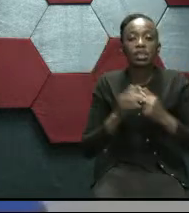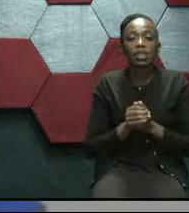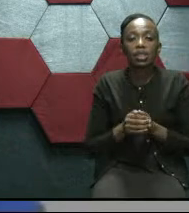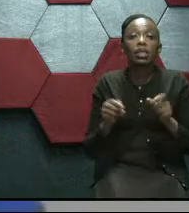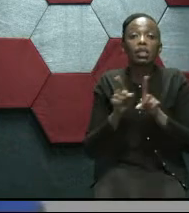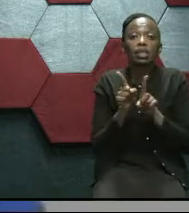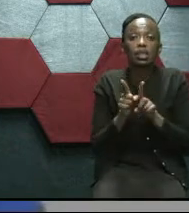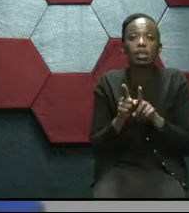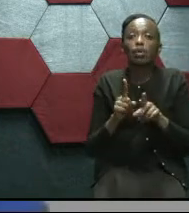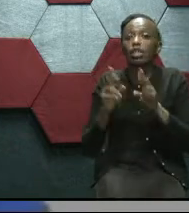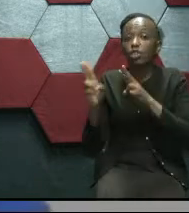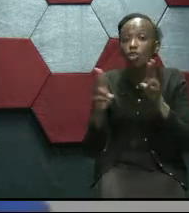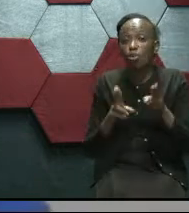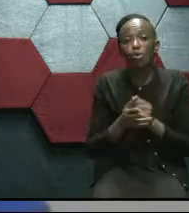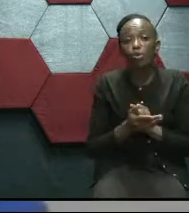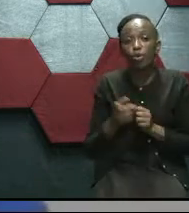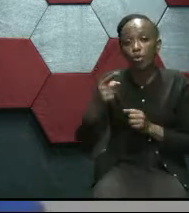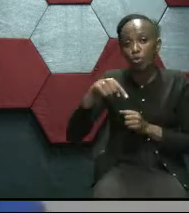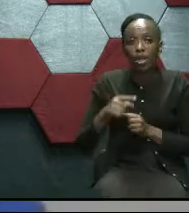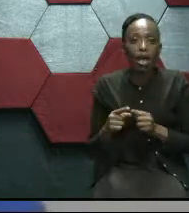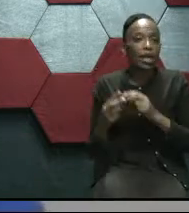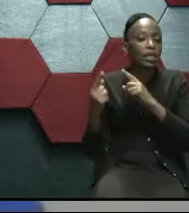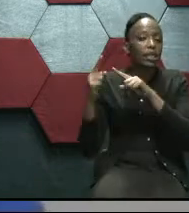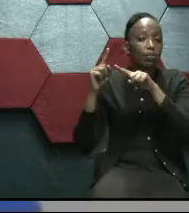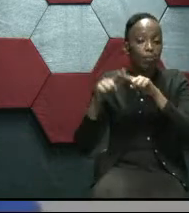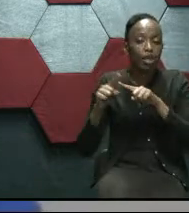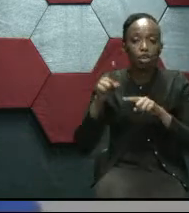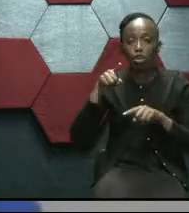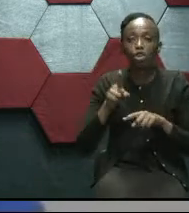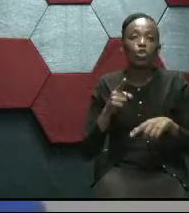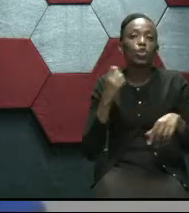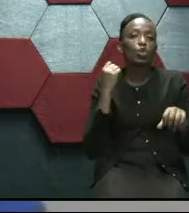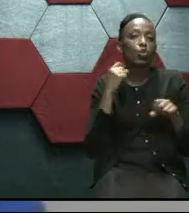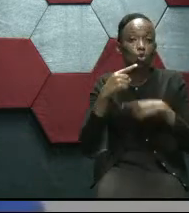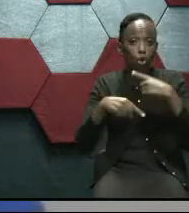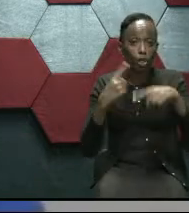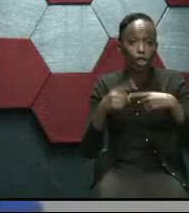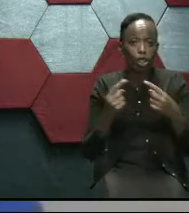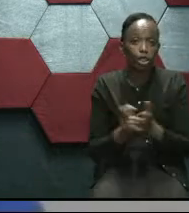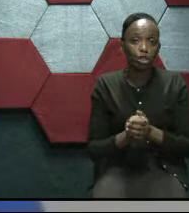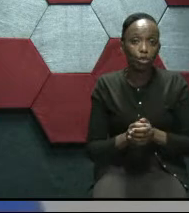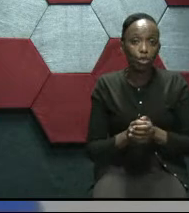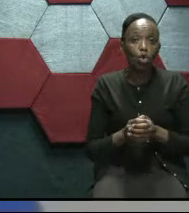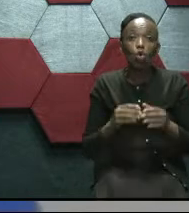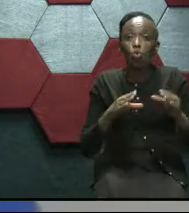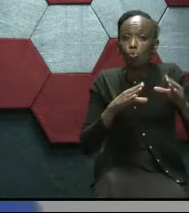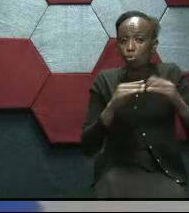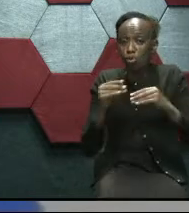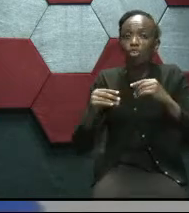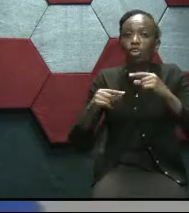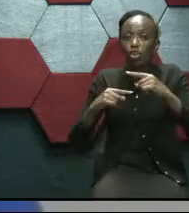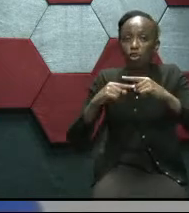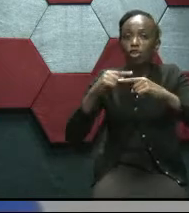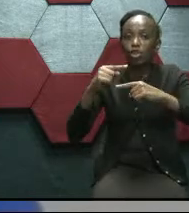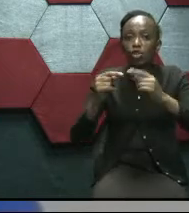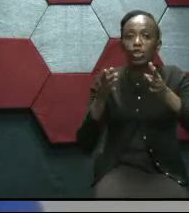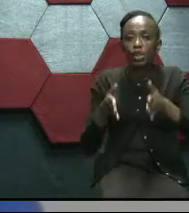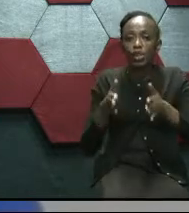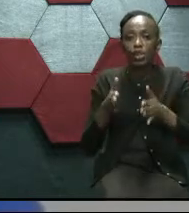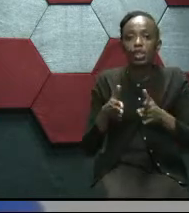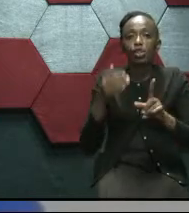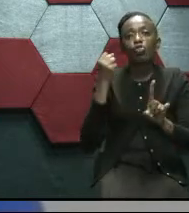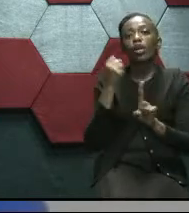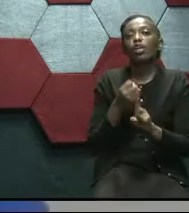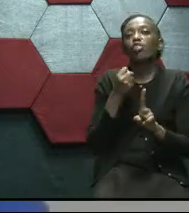As usual, we are counting on you to continue going every extra mile in this